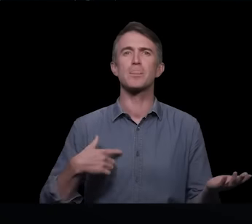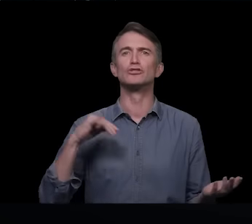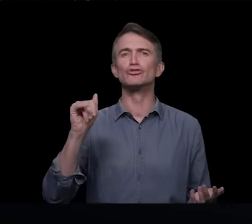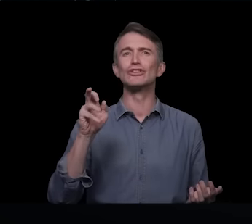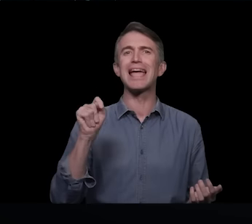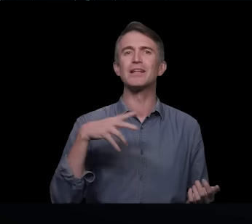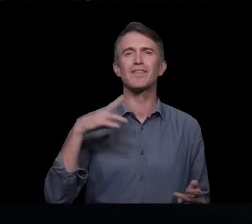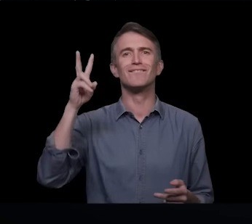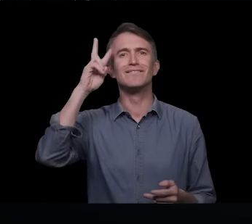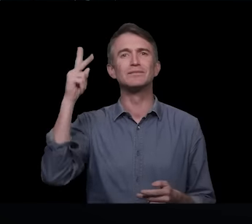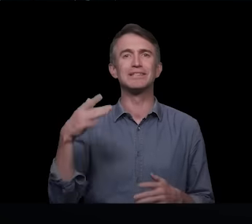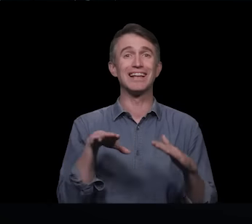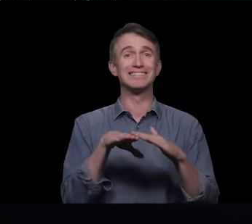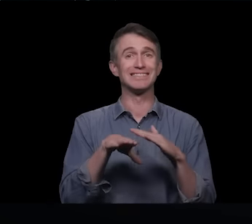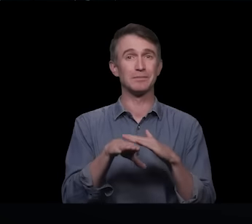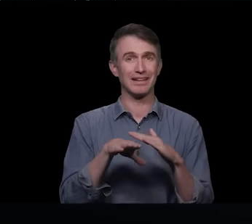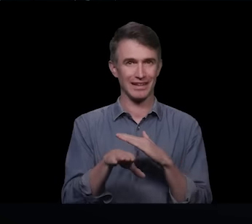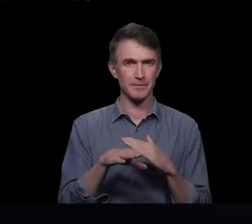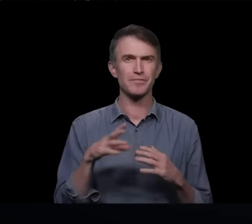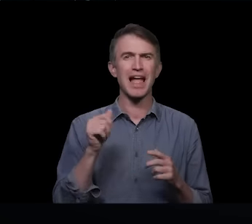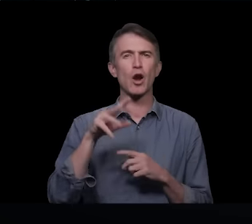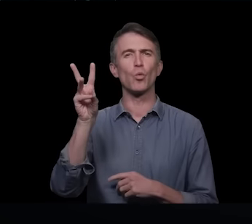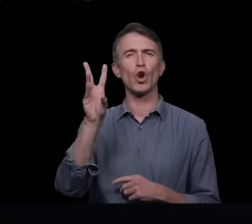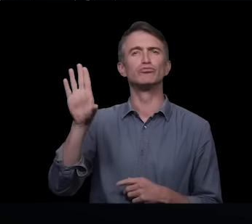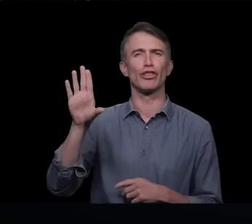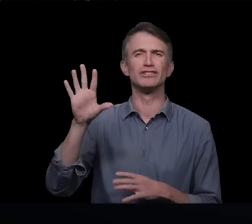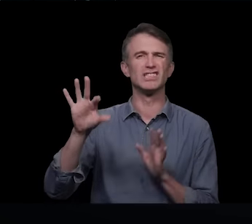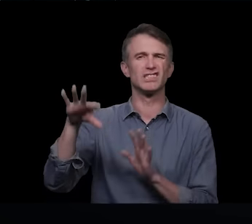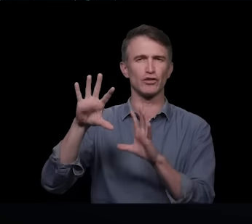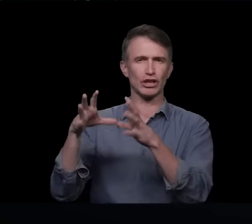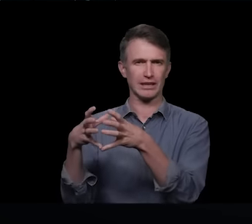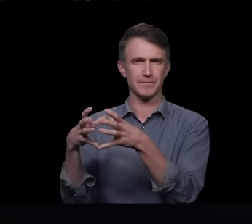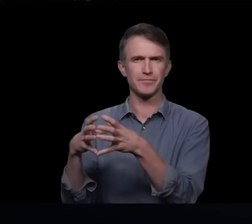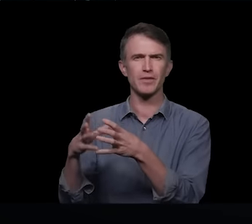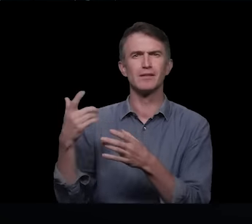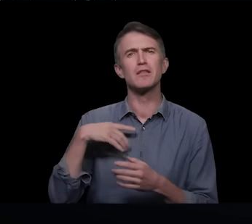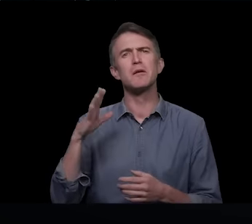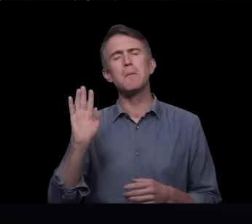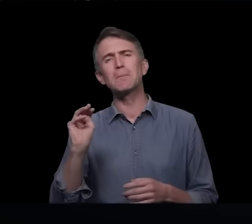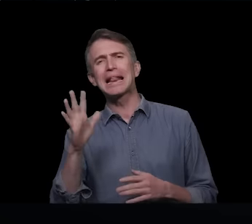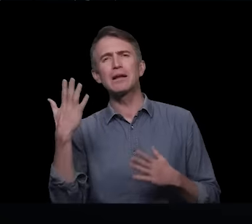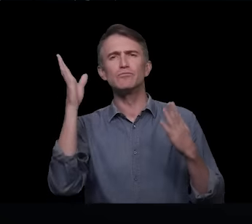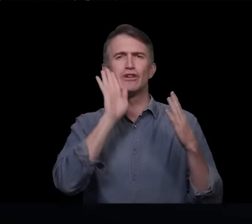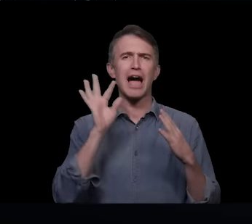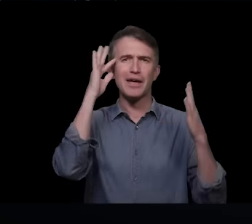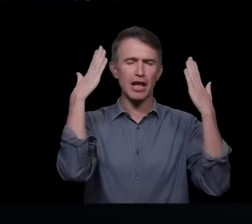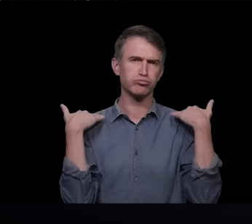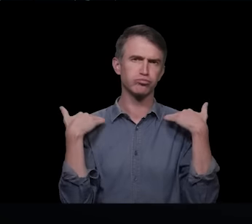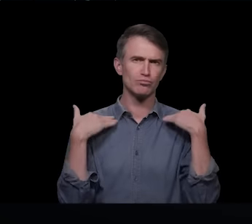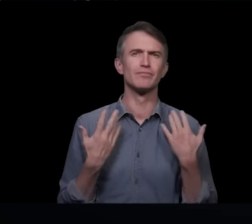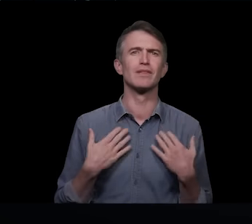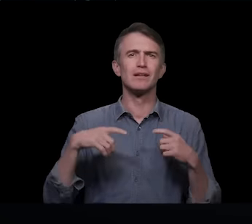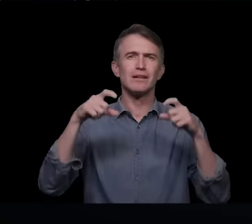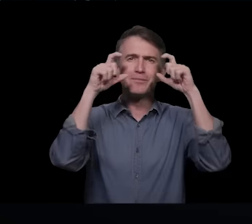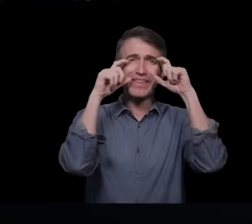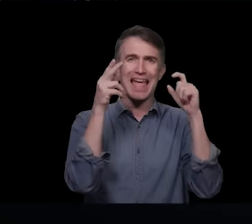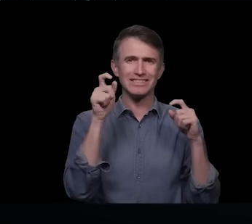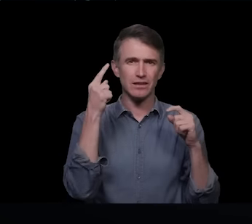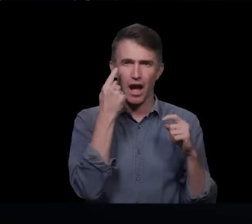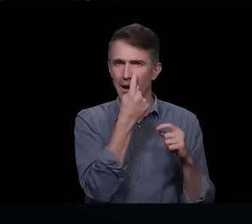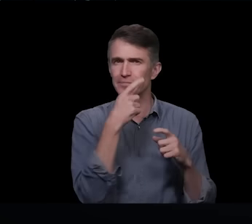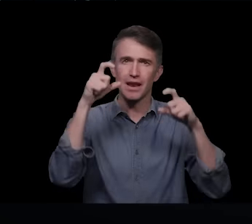I'm Janet Ritz, Vice President of Accessibility for Warner Brothers Discovery. I have medium-length brown hair, hazel